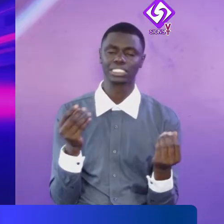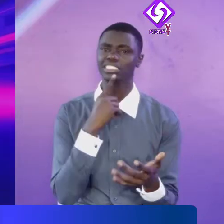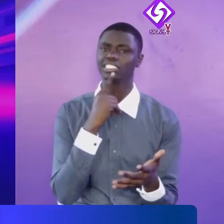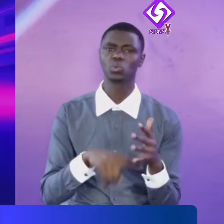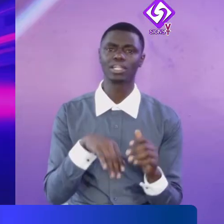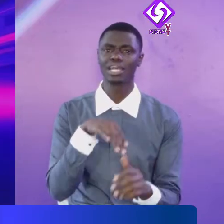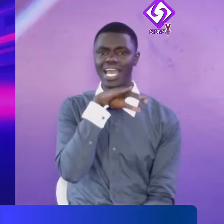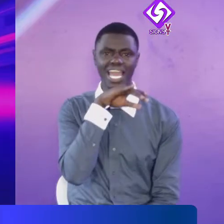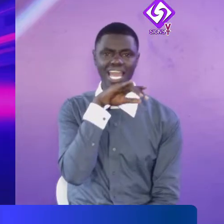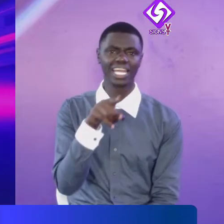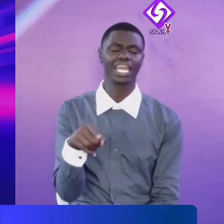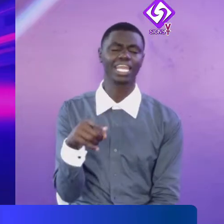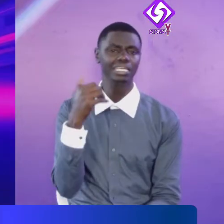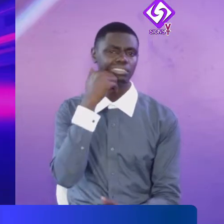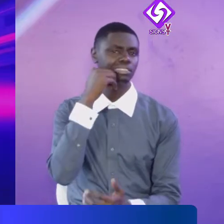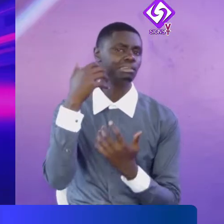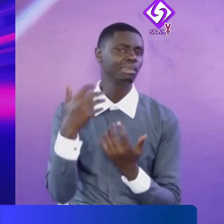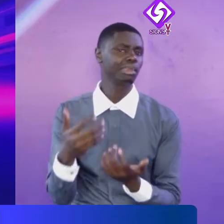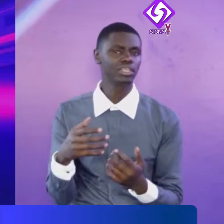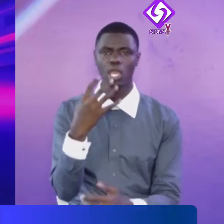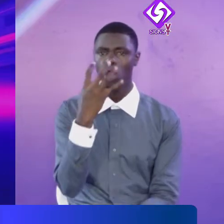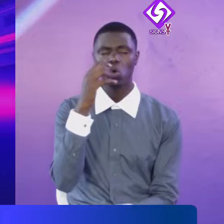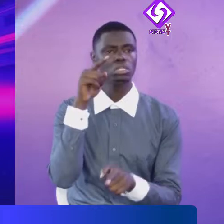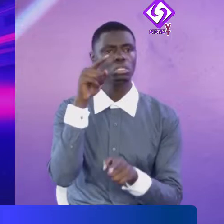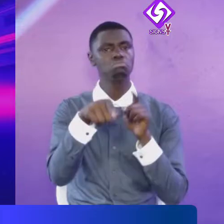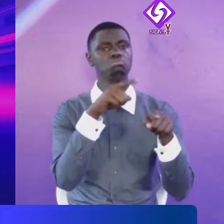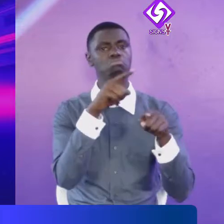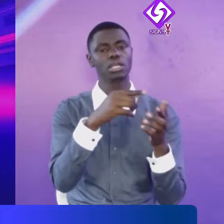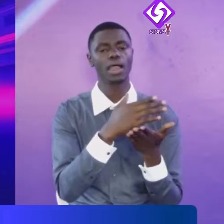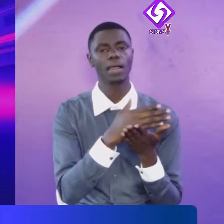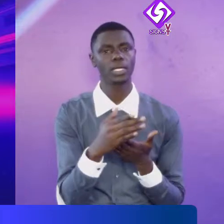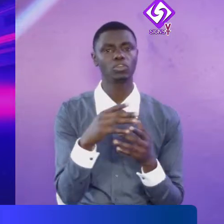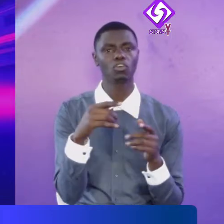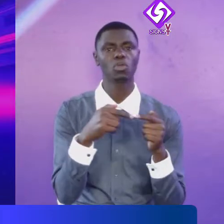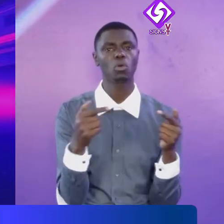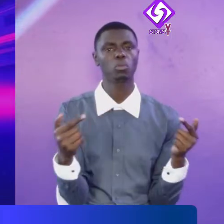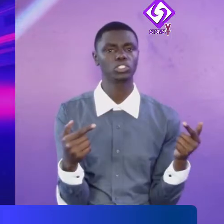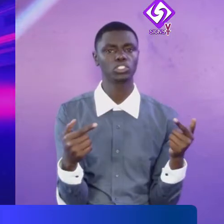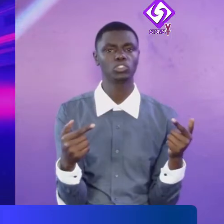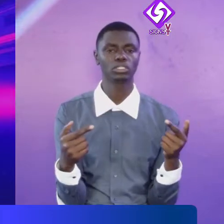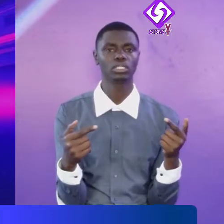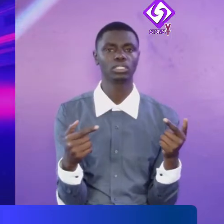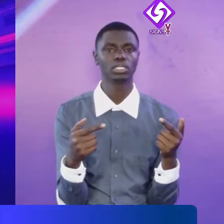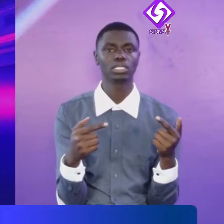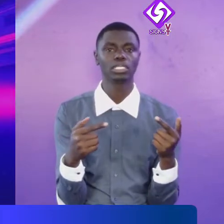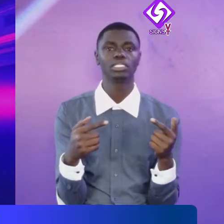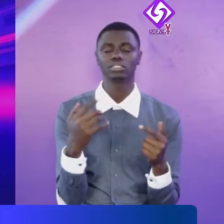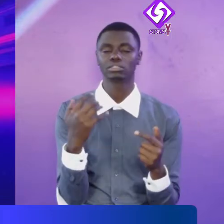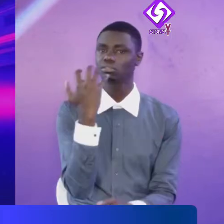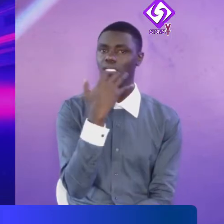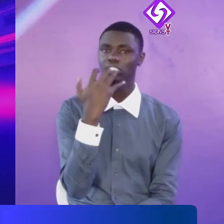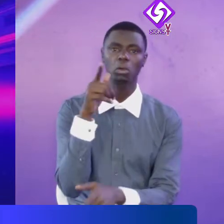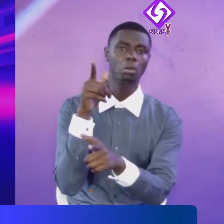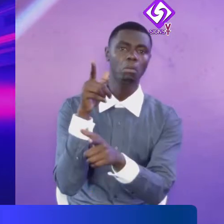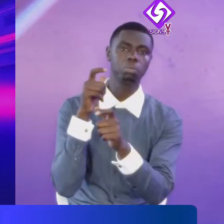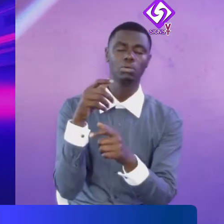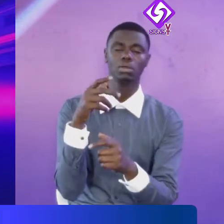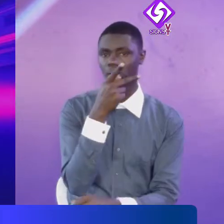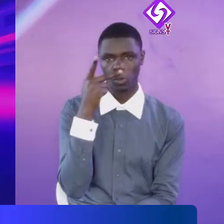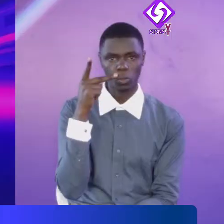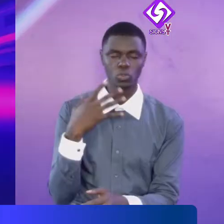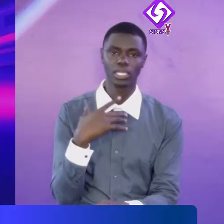Raila Odinga is gravely ill. ODM accused a section of the opposition, singling out Rigathi Gachagua, Kalonzo Musyoka, and